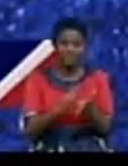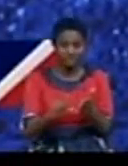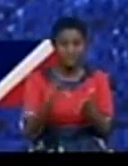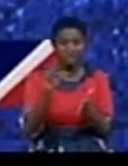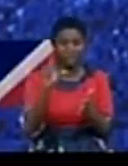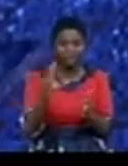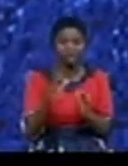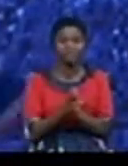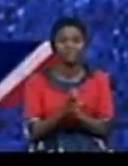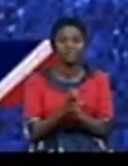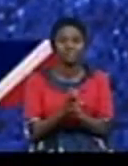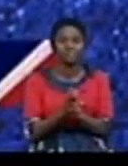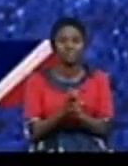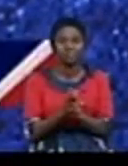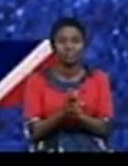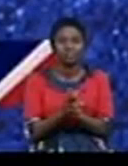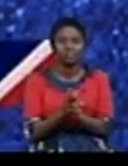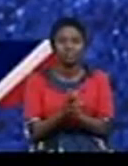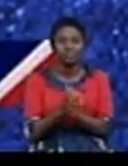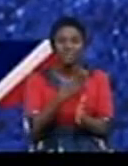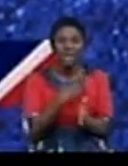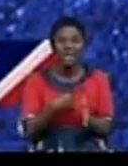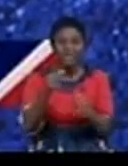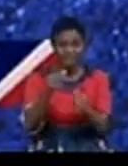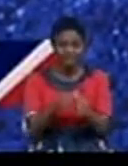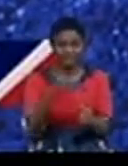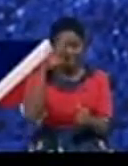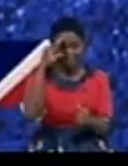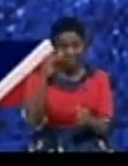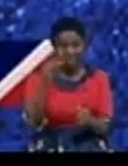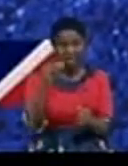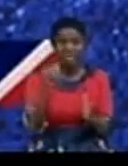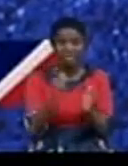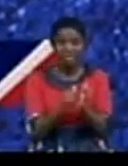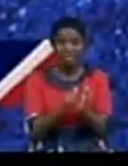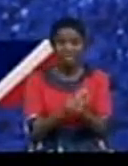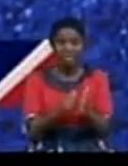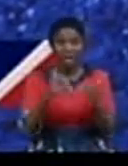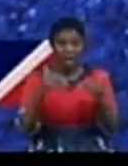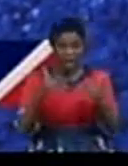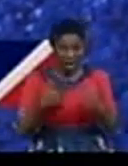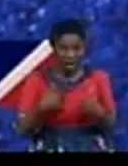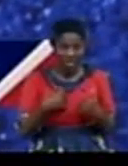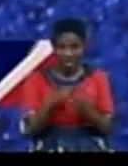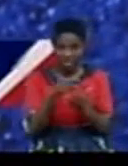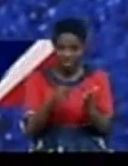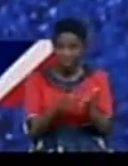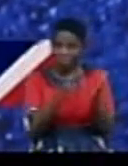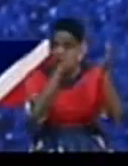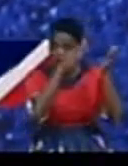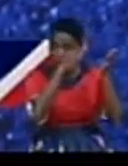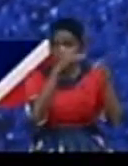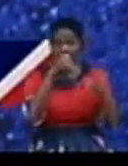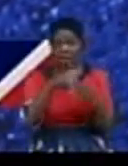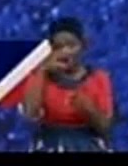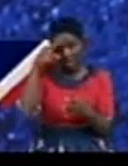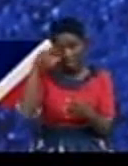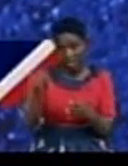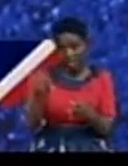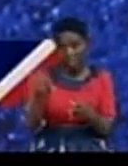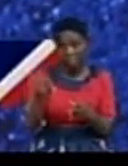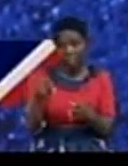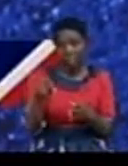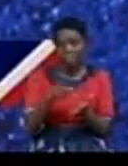In 1 John chapter 3, verse 3, and every man that has this hope in him,